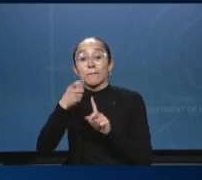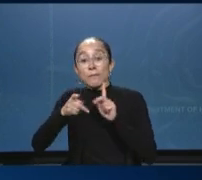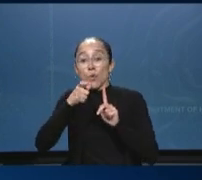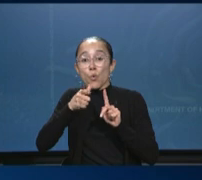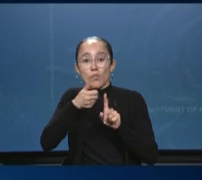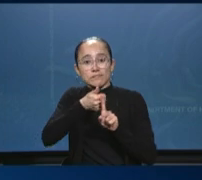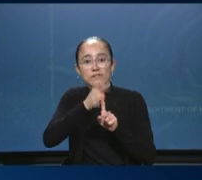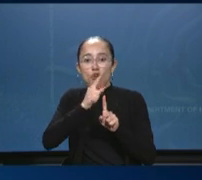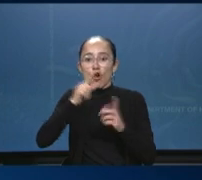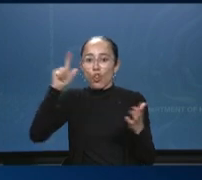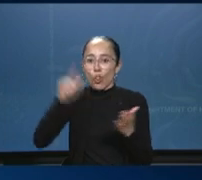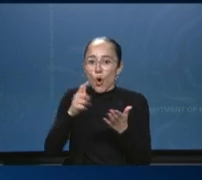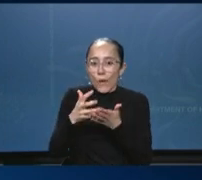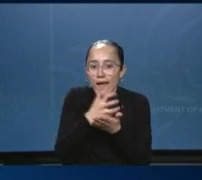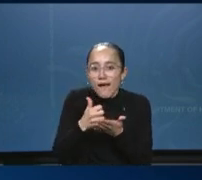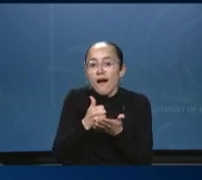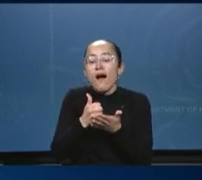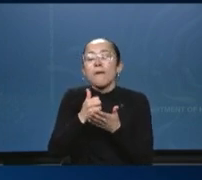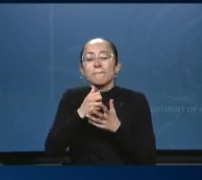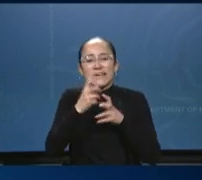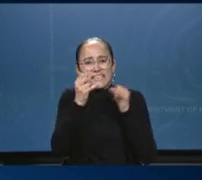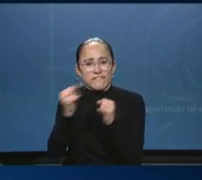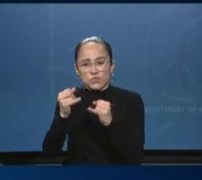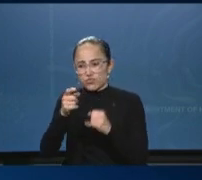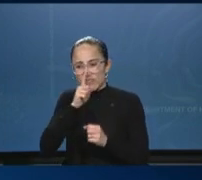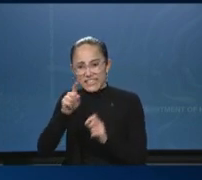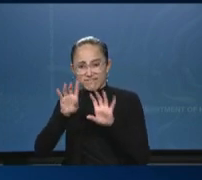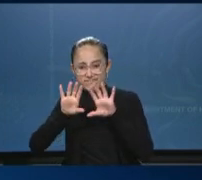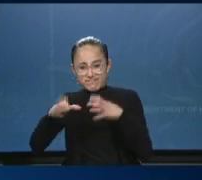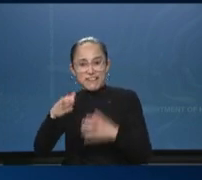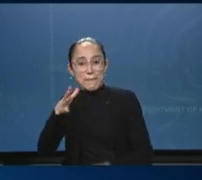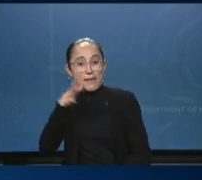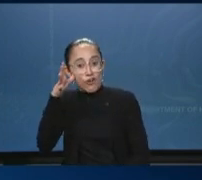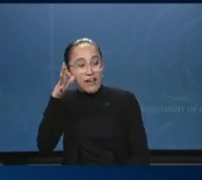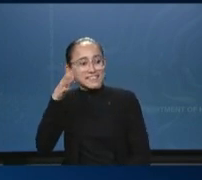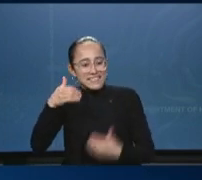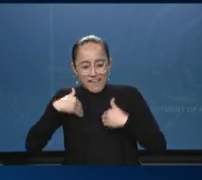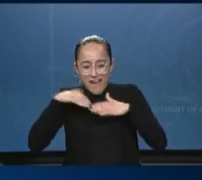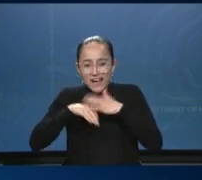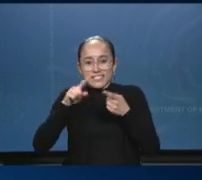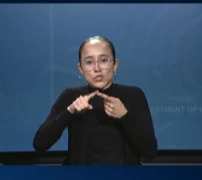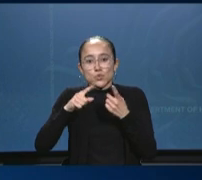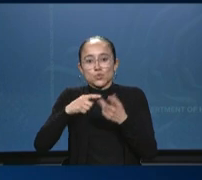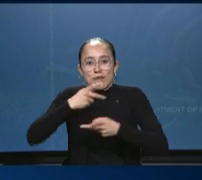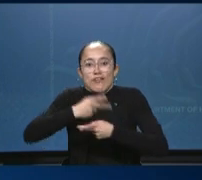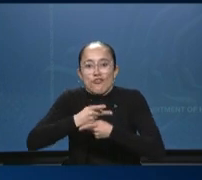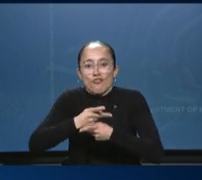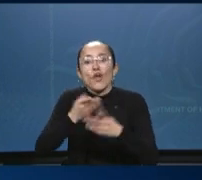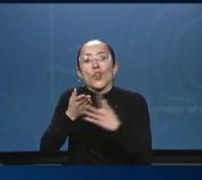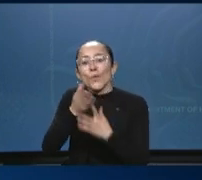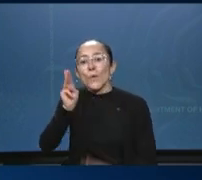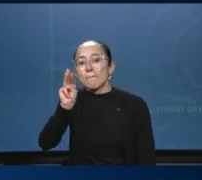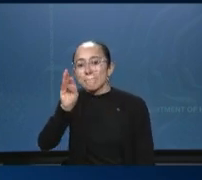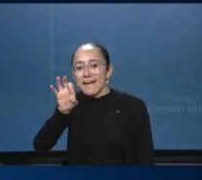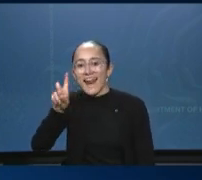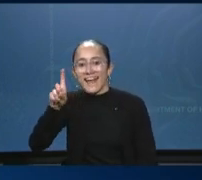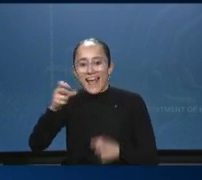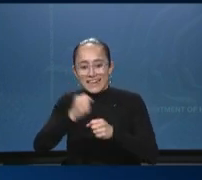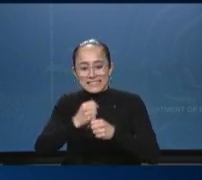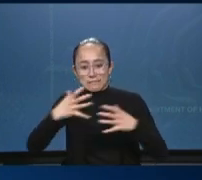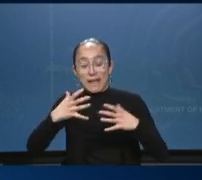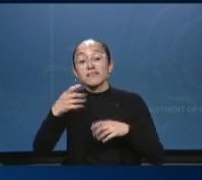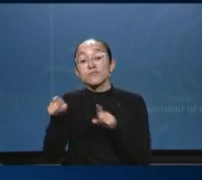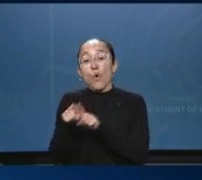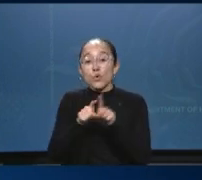individuals, families, parents, being able to have access to care through Medicaid expansion and through the